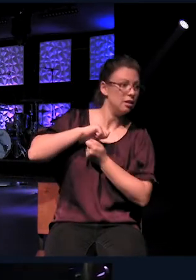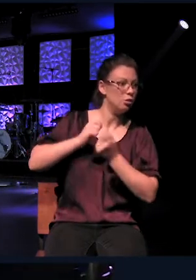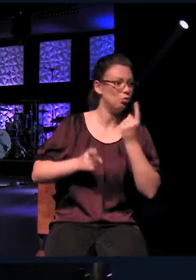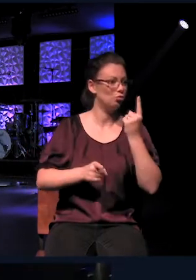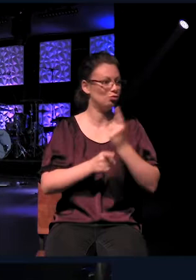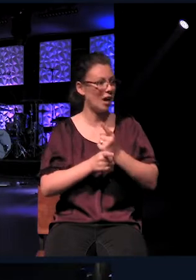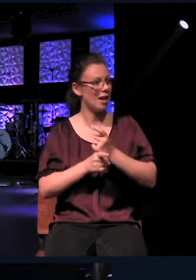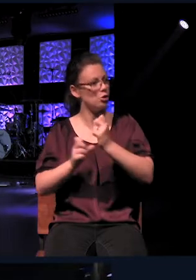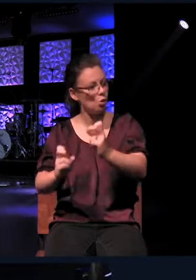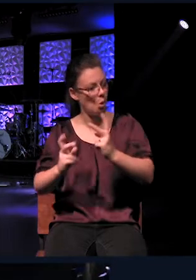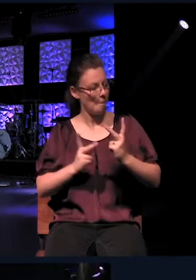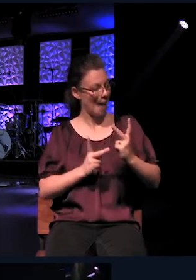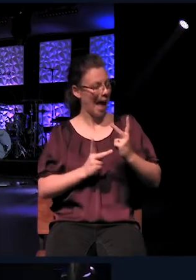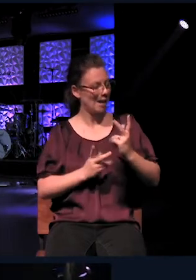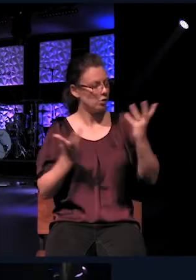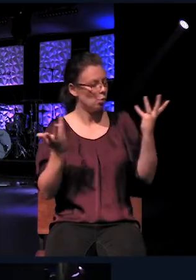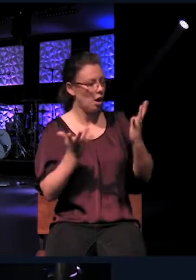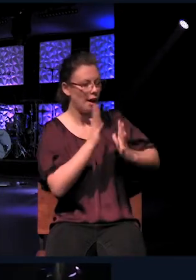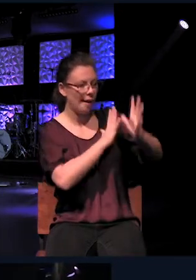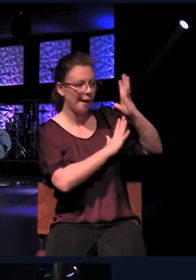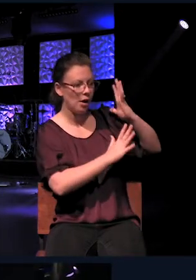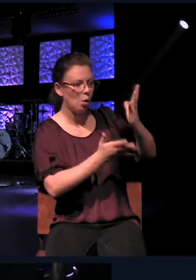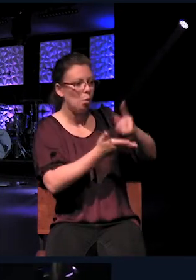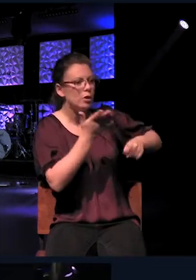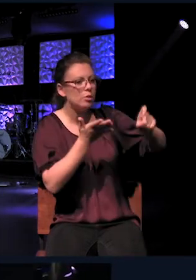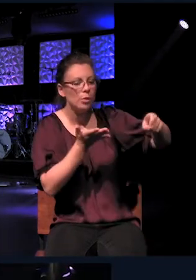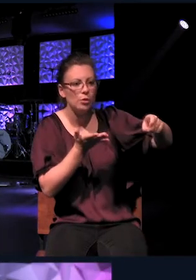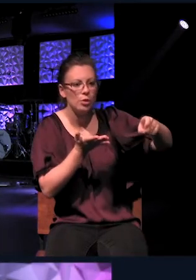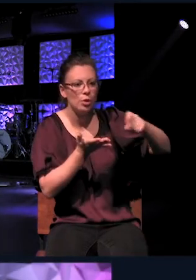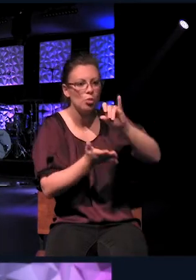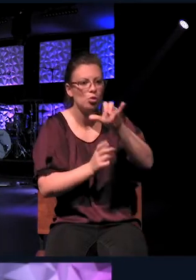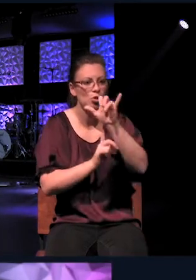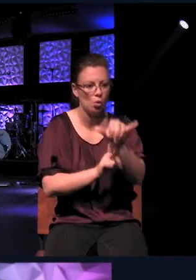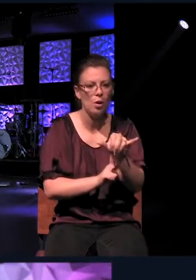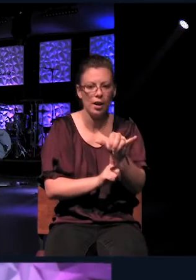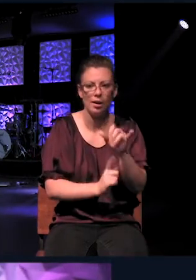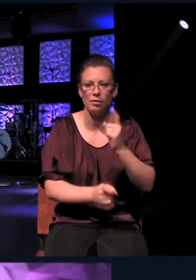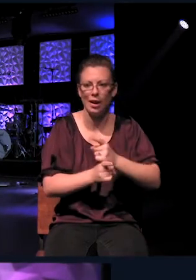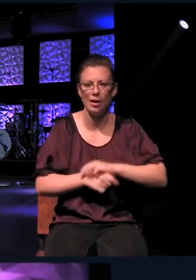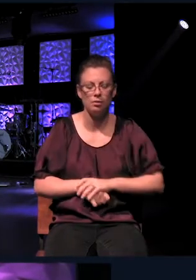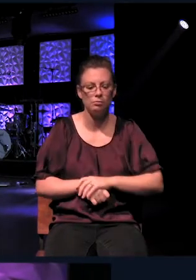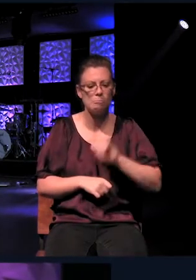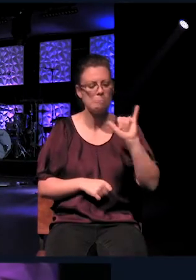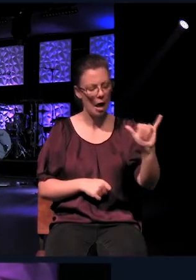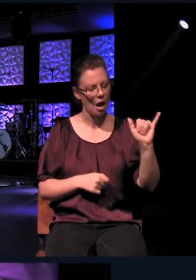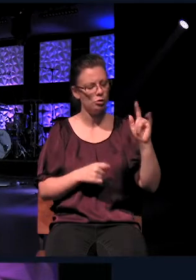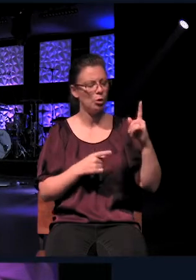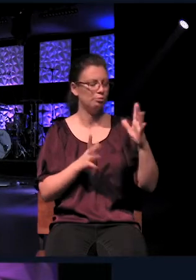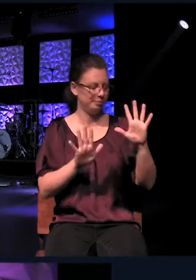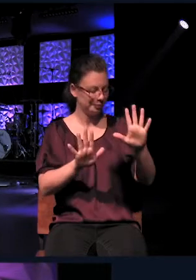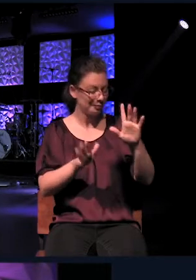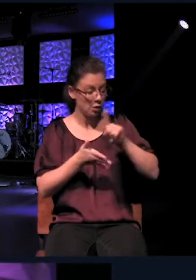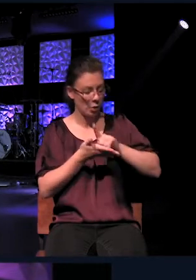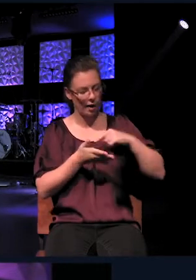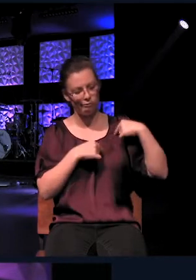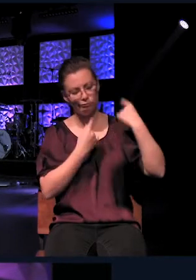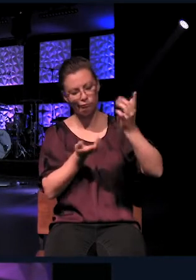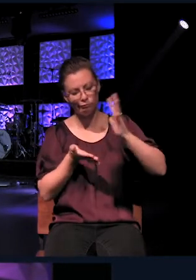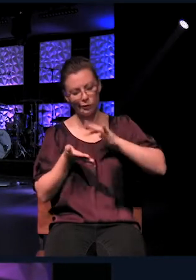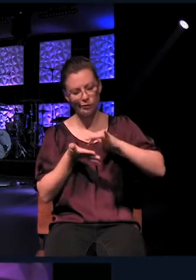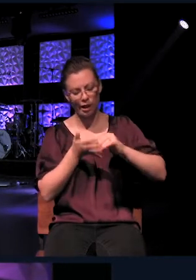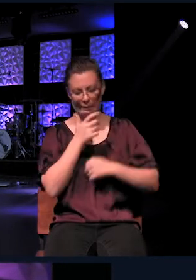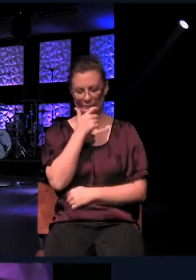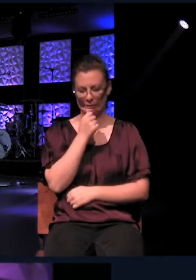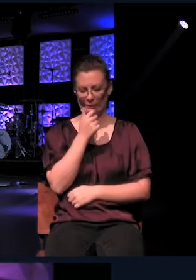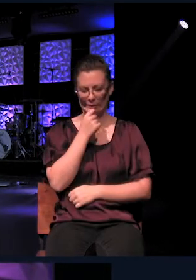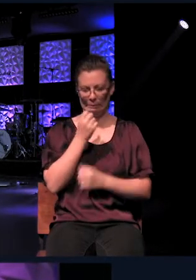joy, and not to be a jerk. So I'm processing through all this as I'm studying, and I'm thinking, well, I've told people many a